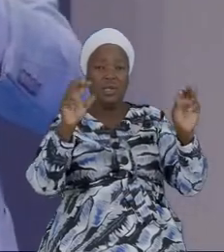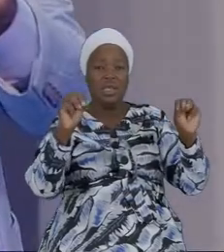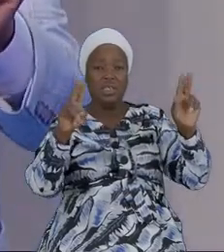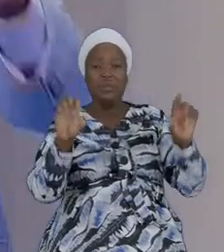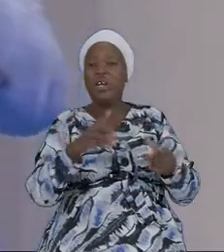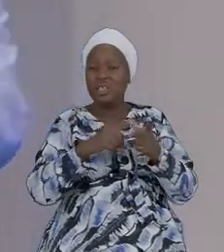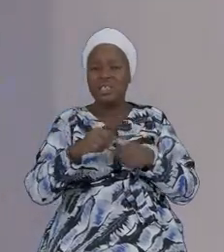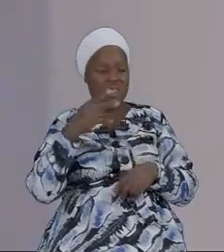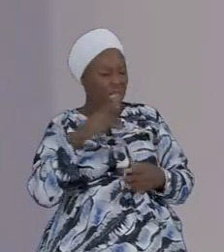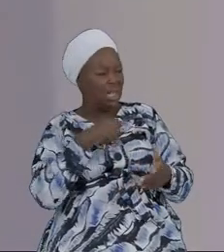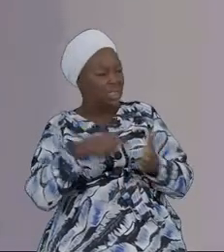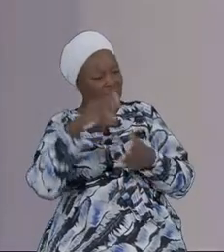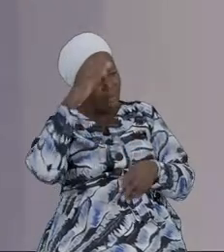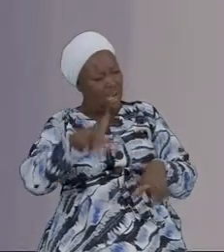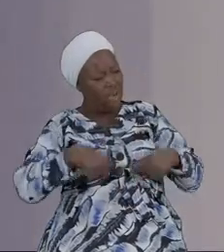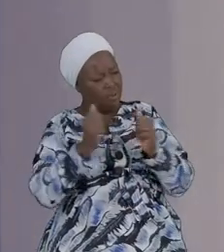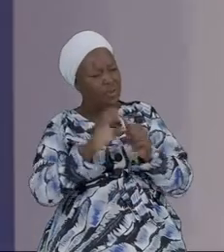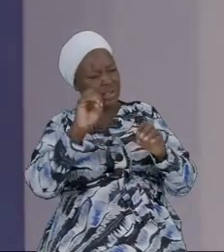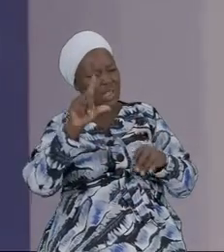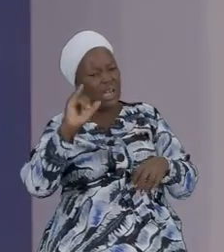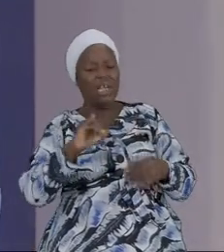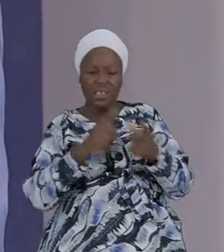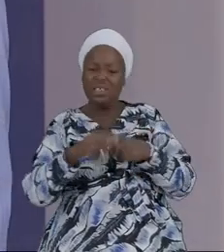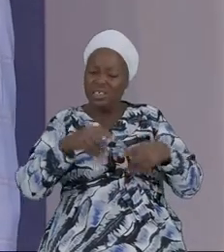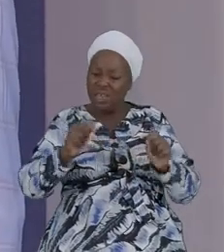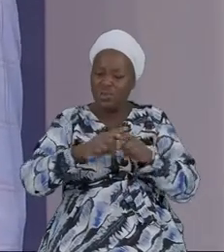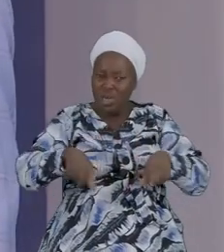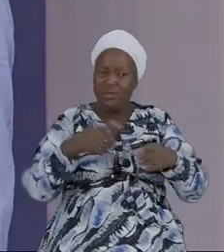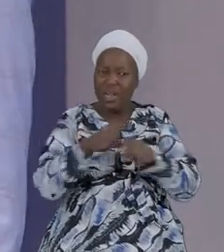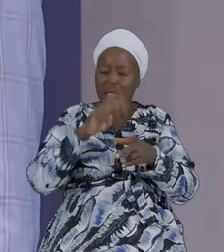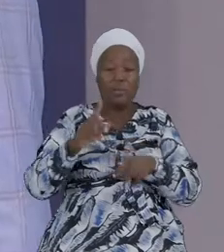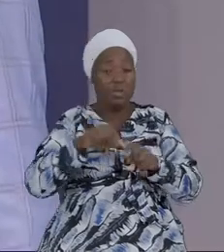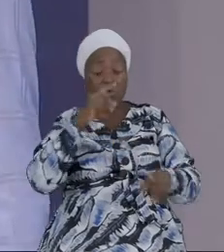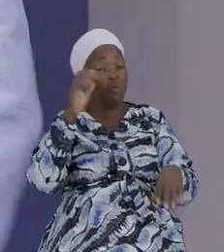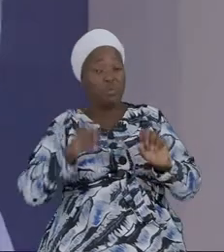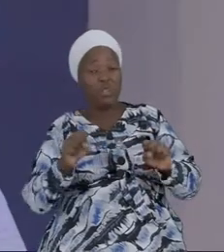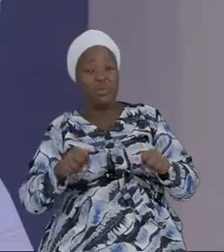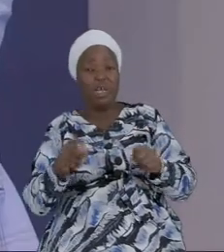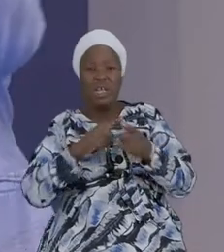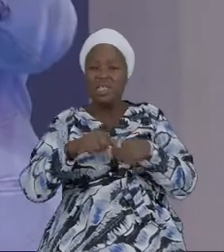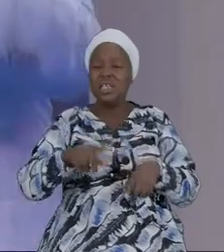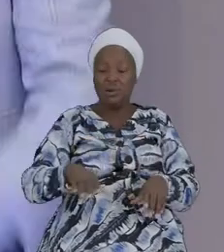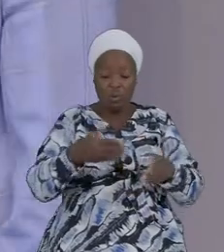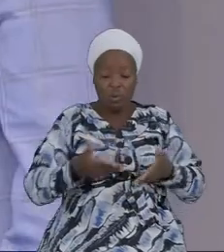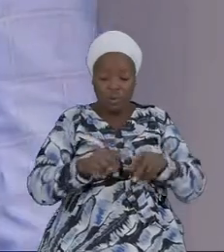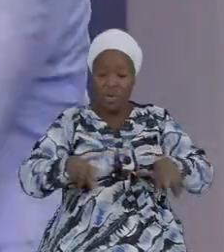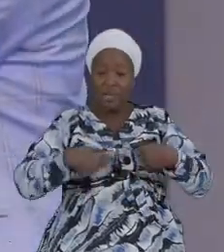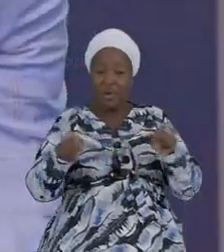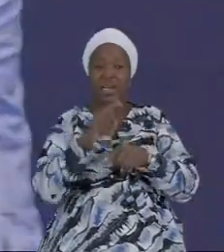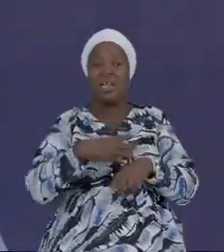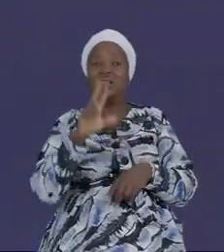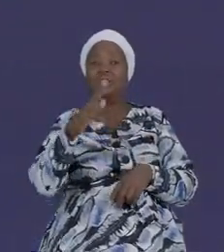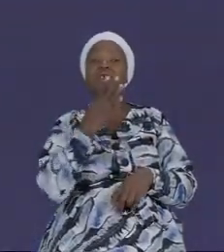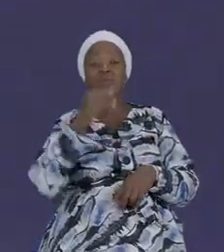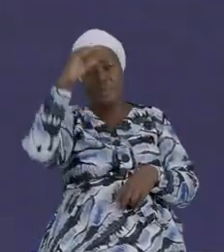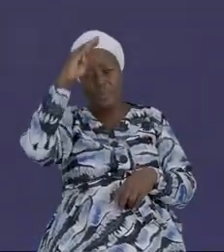was incorruptible. They've heard about Shadrach, Meshach, and Abednego. They lived in Babylon and they were incorruptible.